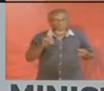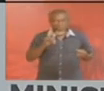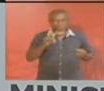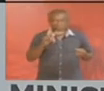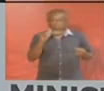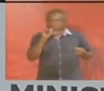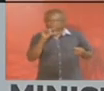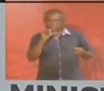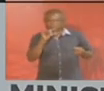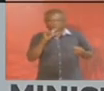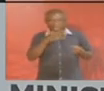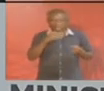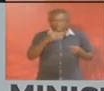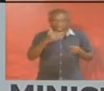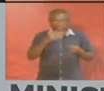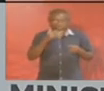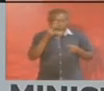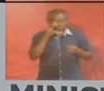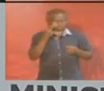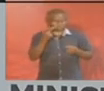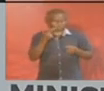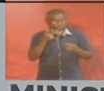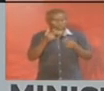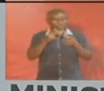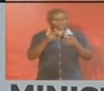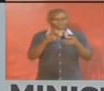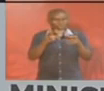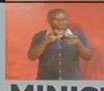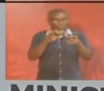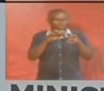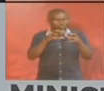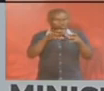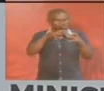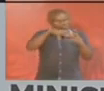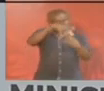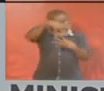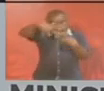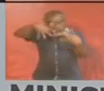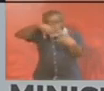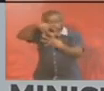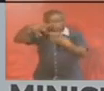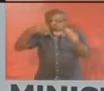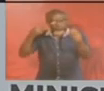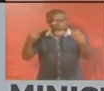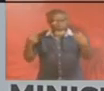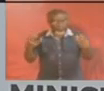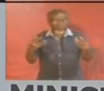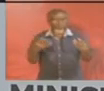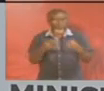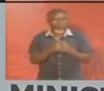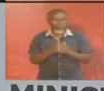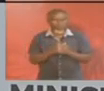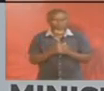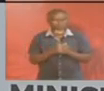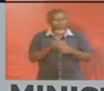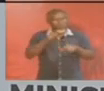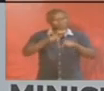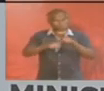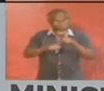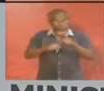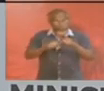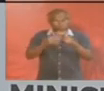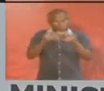of individuals who come together. So we're trying to stop two things. One, congregation. As you noted, we decreased the number of persons that from 10 to